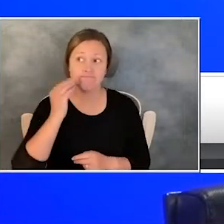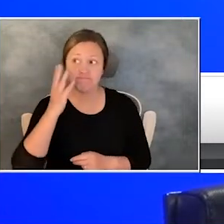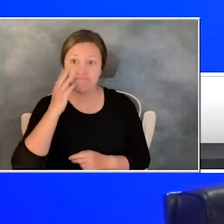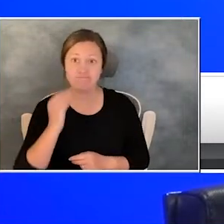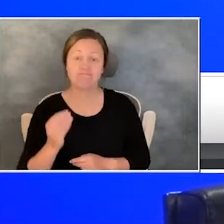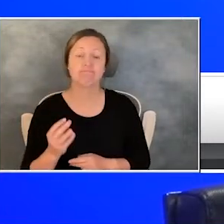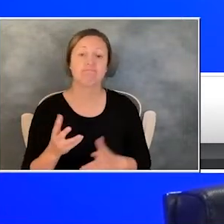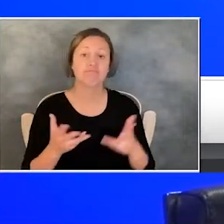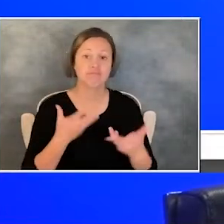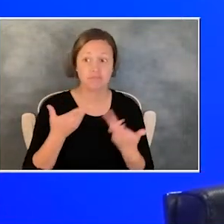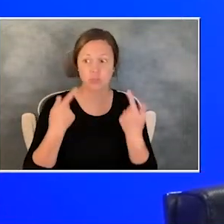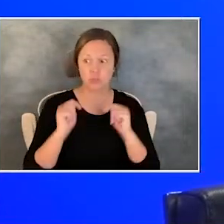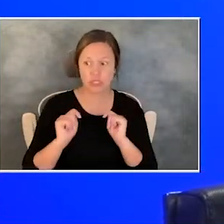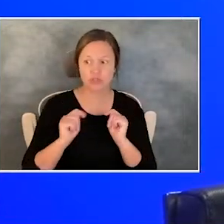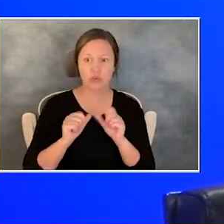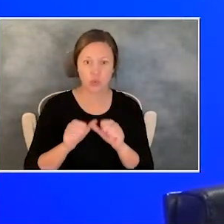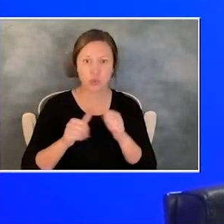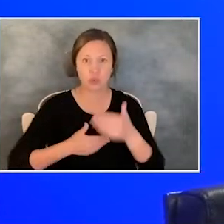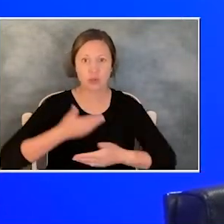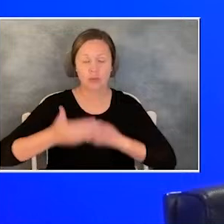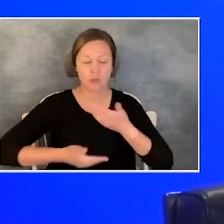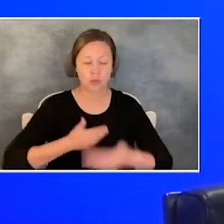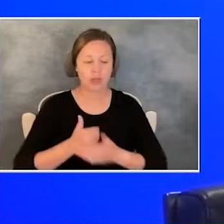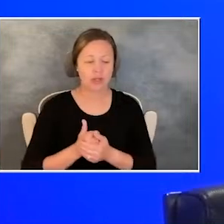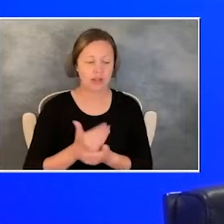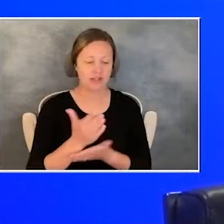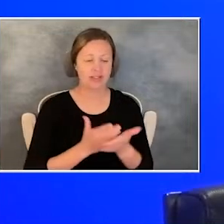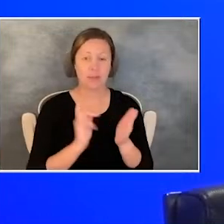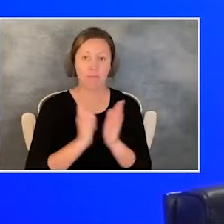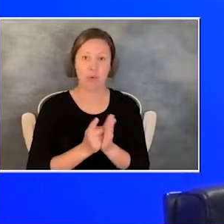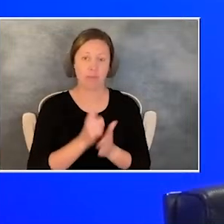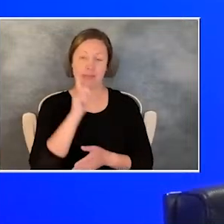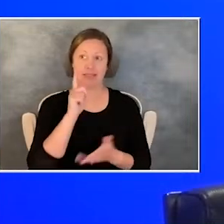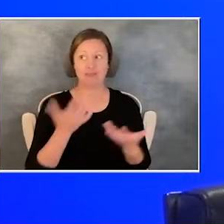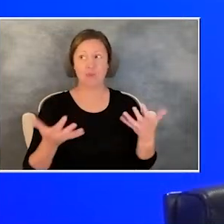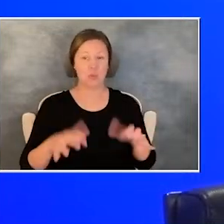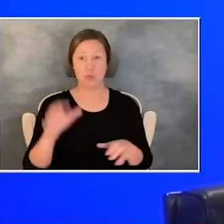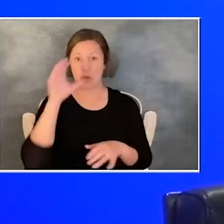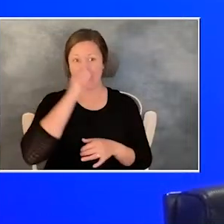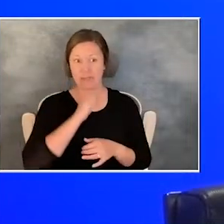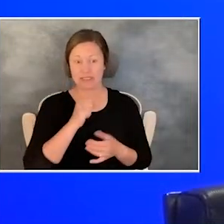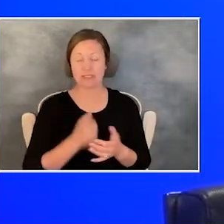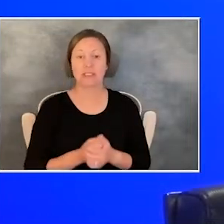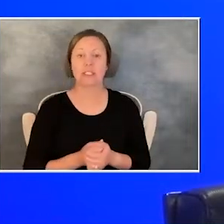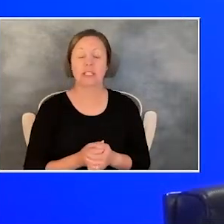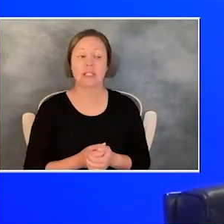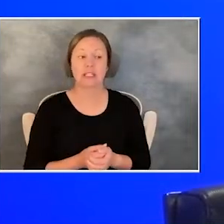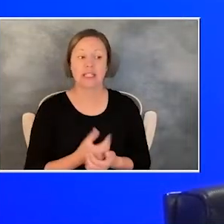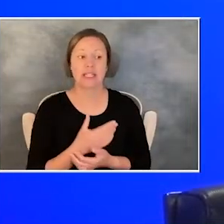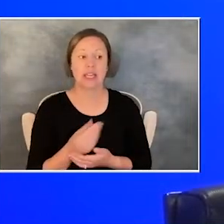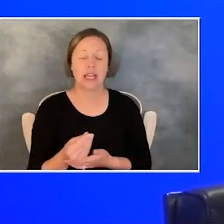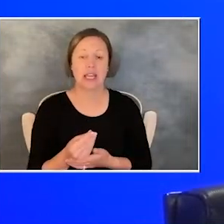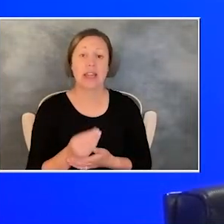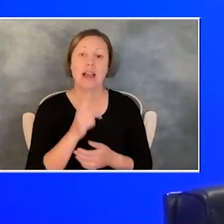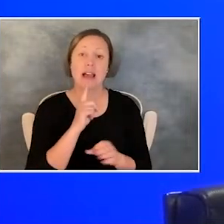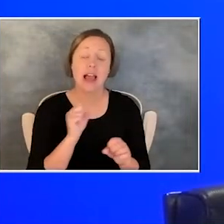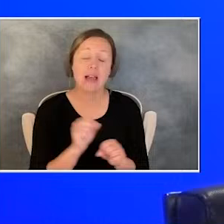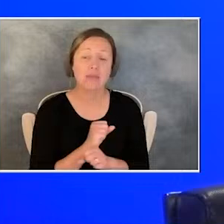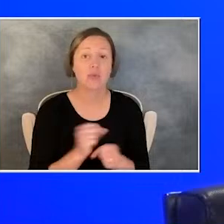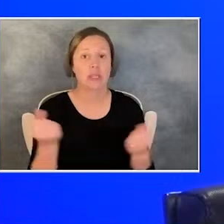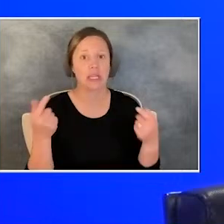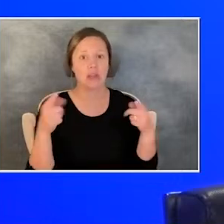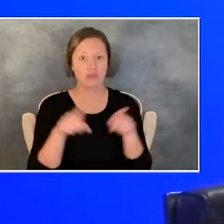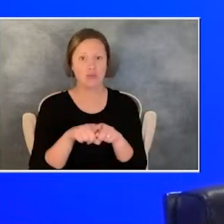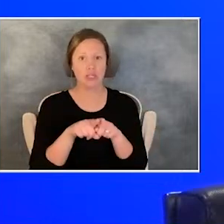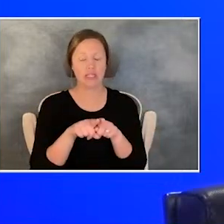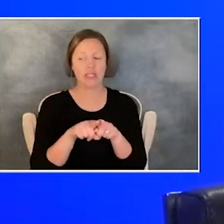to move forward, that there are moments that shouldn't be missed, and absolutely agree that